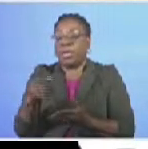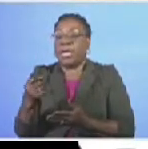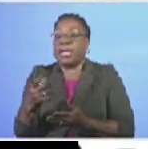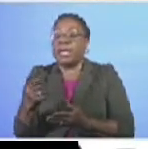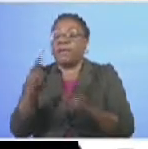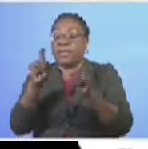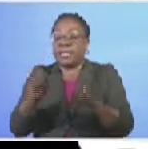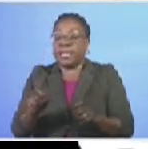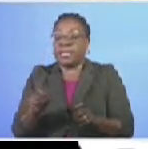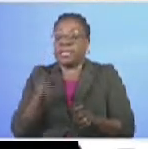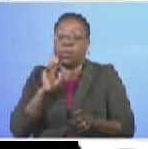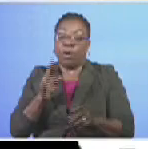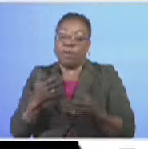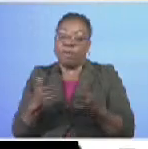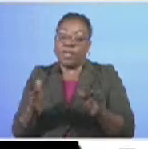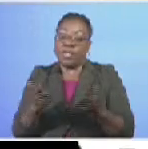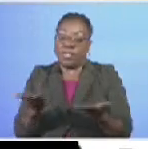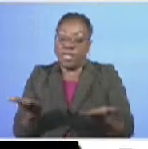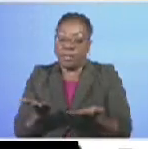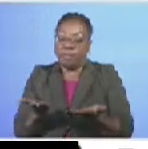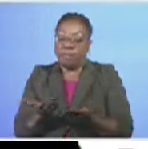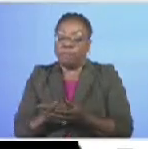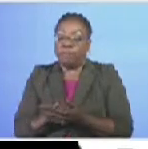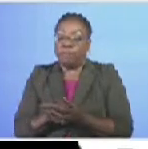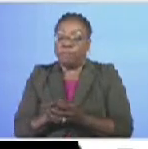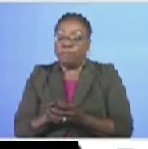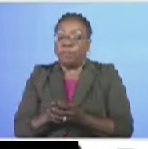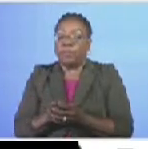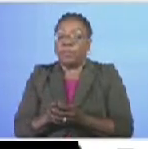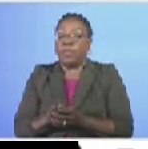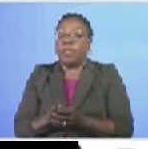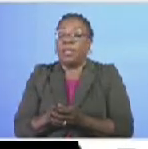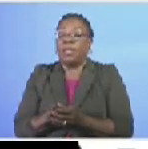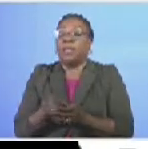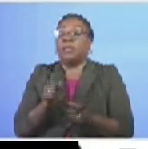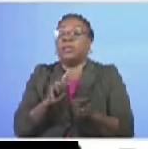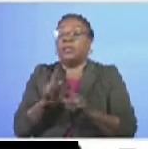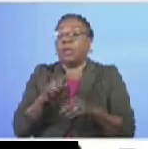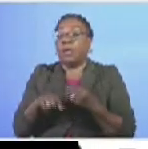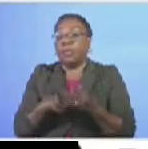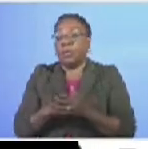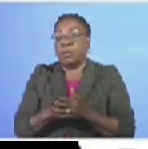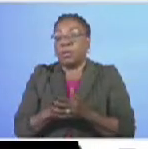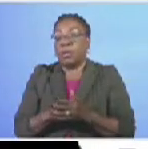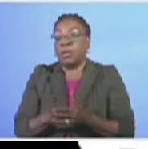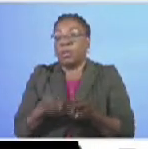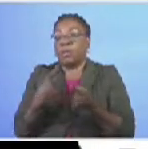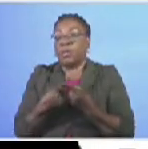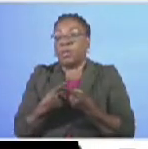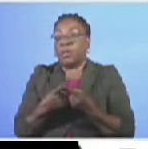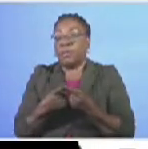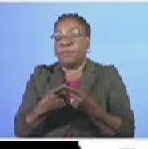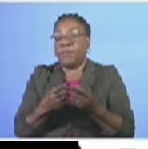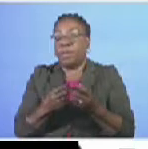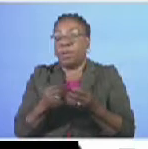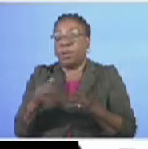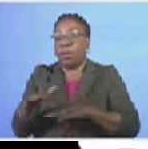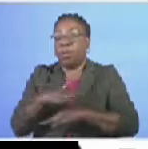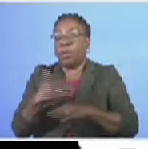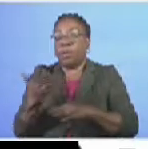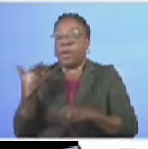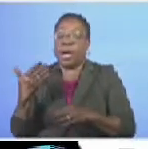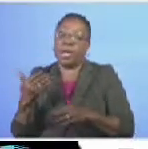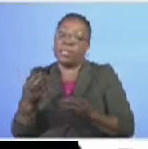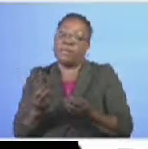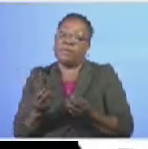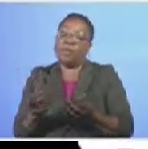1,011 tests were performed in country. The health minister also confirmed the positivity rate over the past 2 weeks decreased